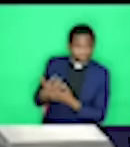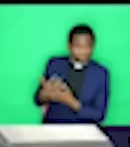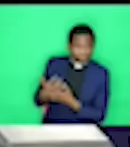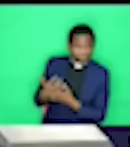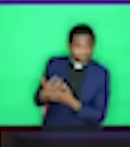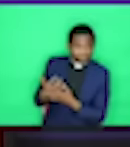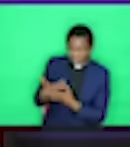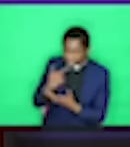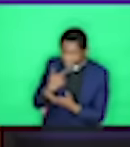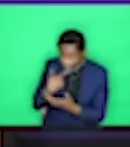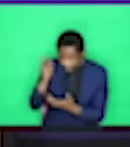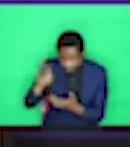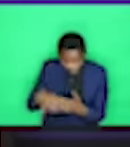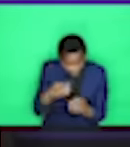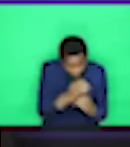I'm going to say,